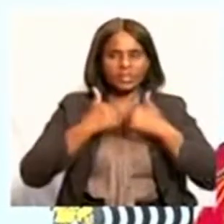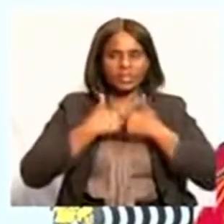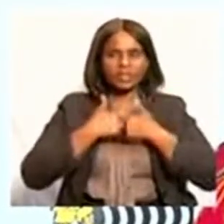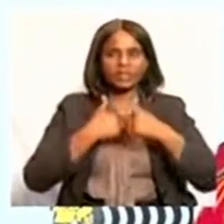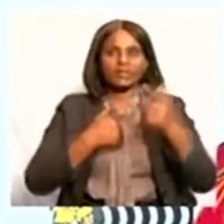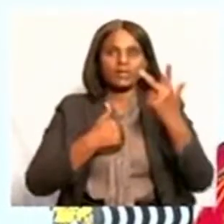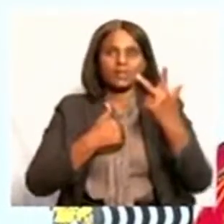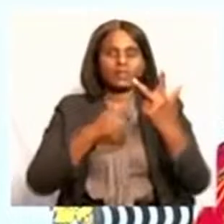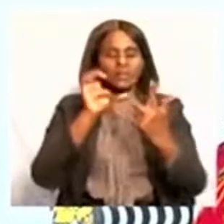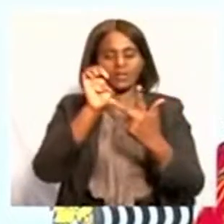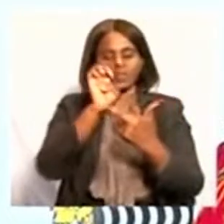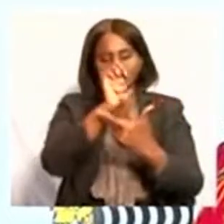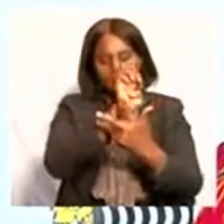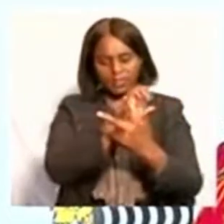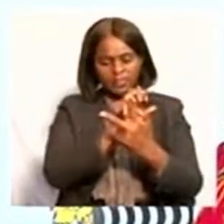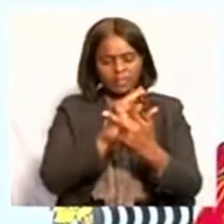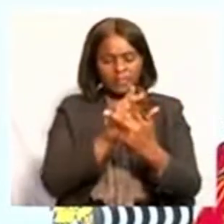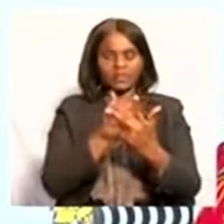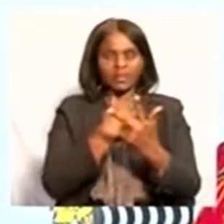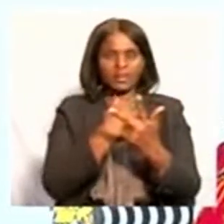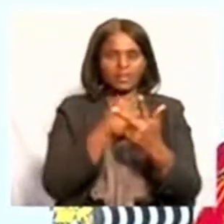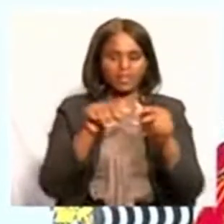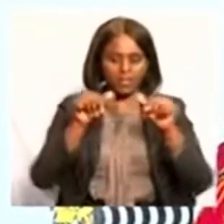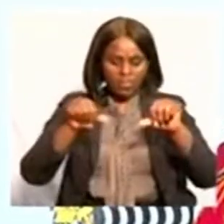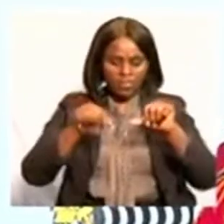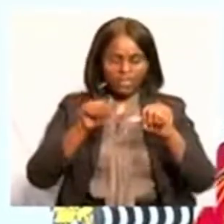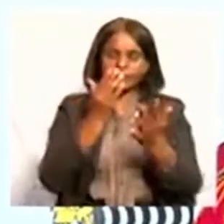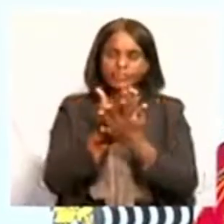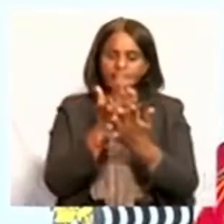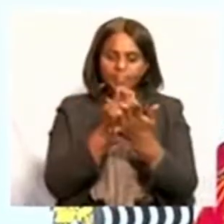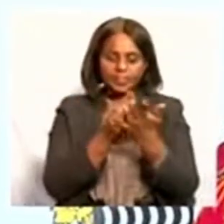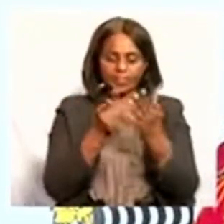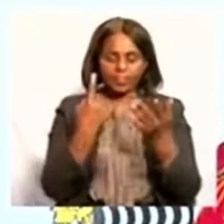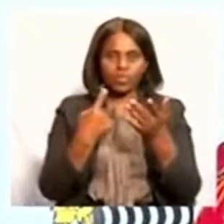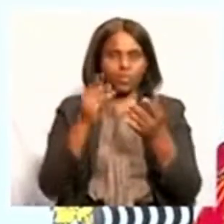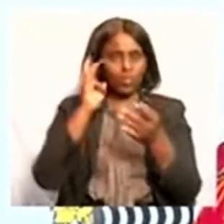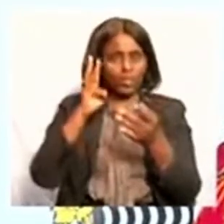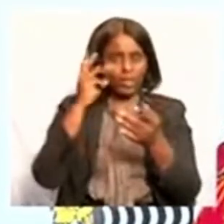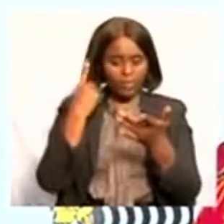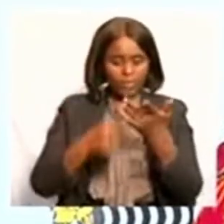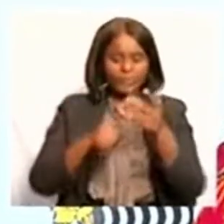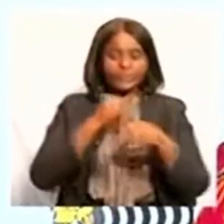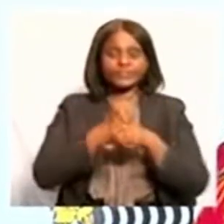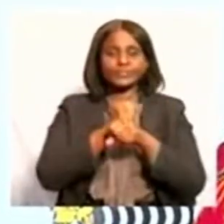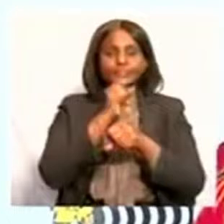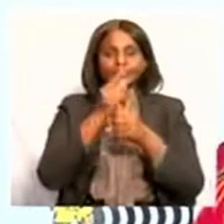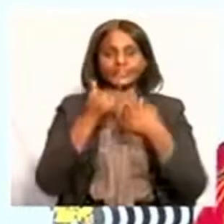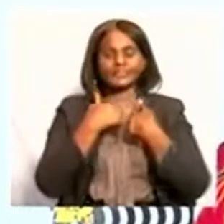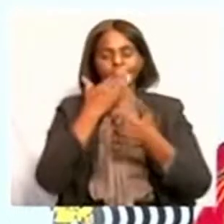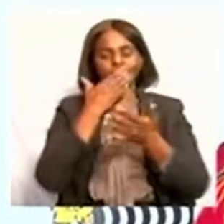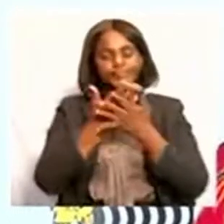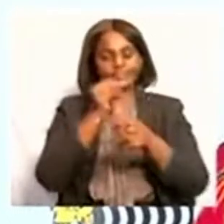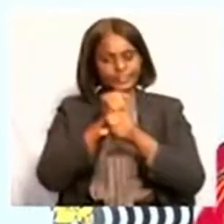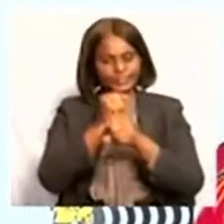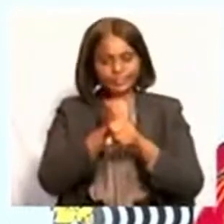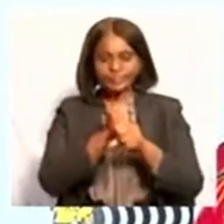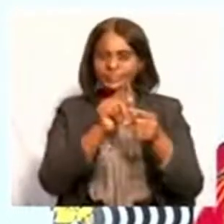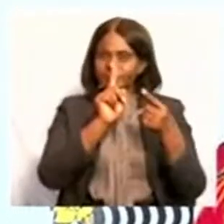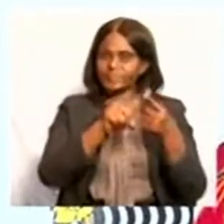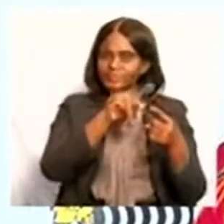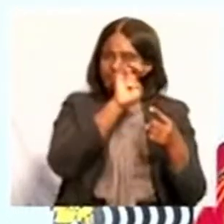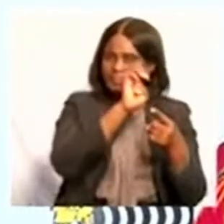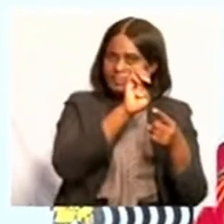3 E's. So when we come up with the audit recommendations, we ensure that there is efficiency, effectiveness,